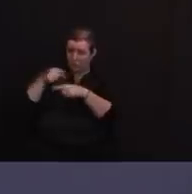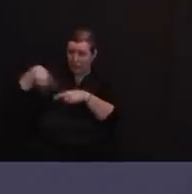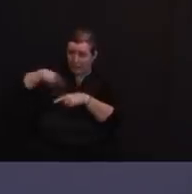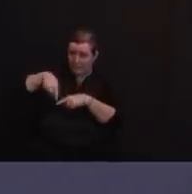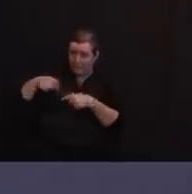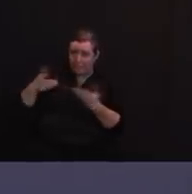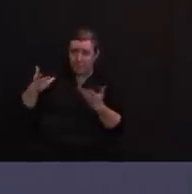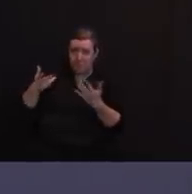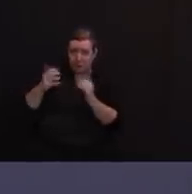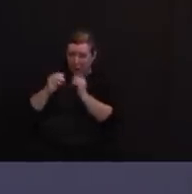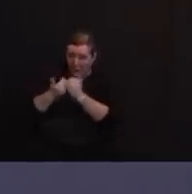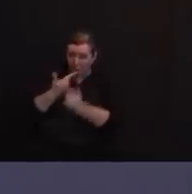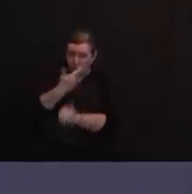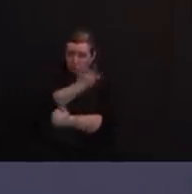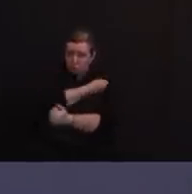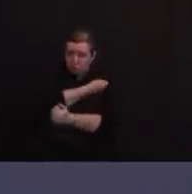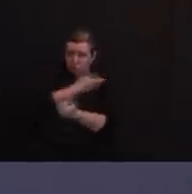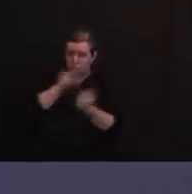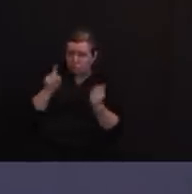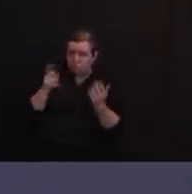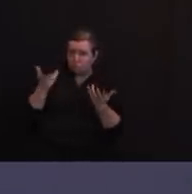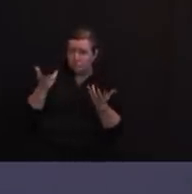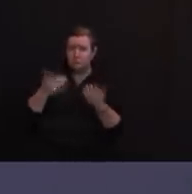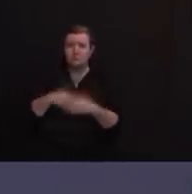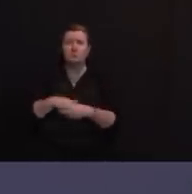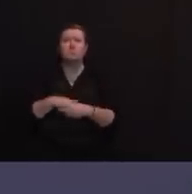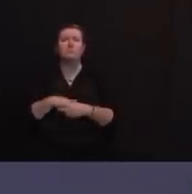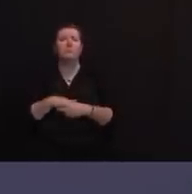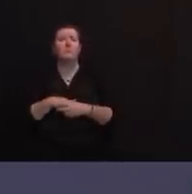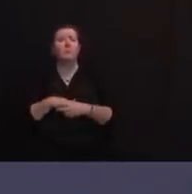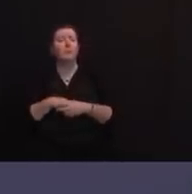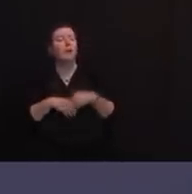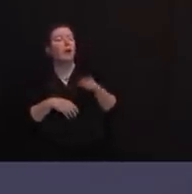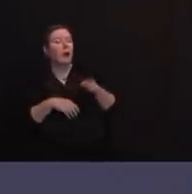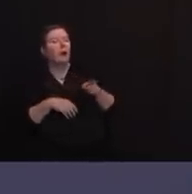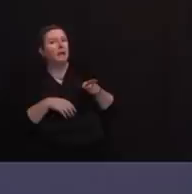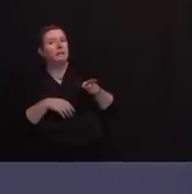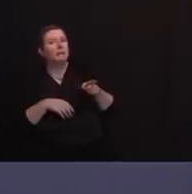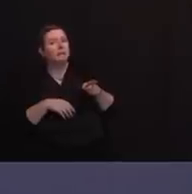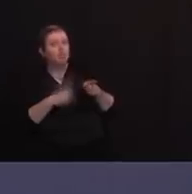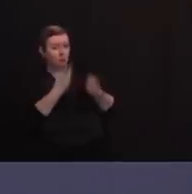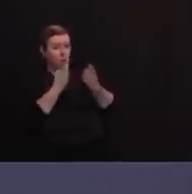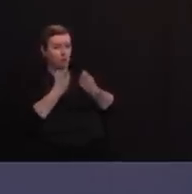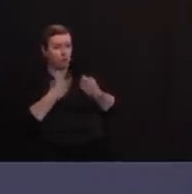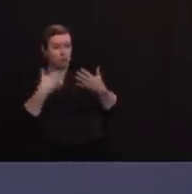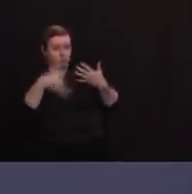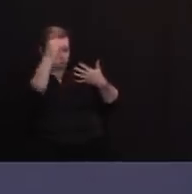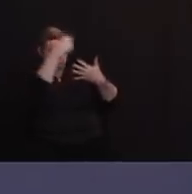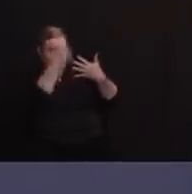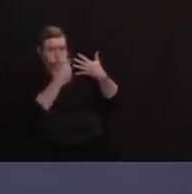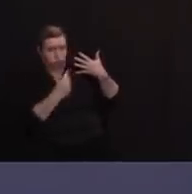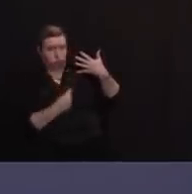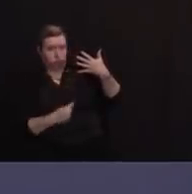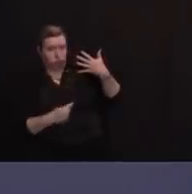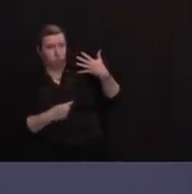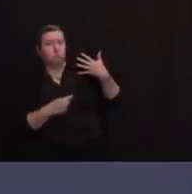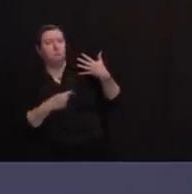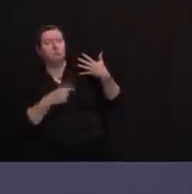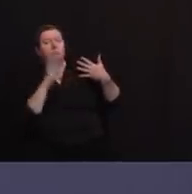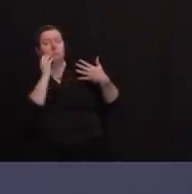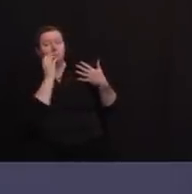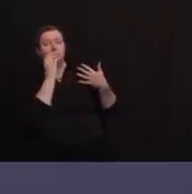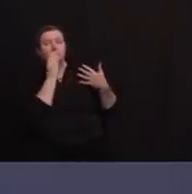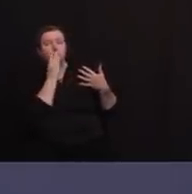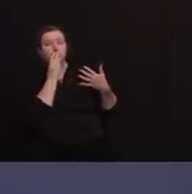say with great conviction most of these questions are above my pay grade. I would just, I'm not trying to be argumentative with Tom, and please tell him